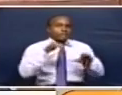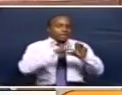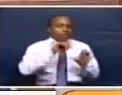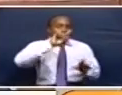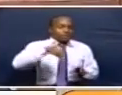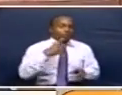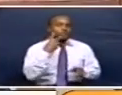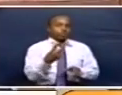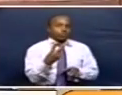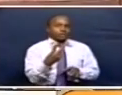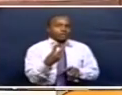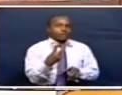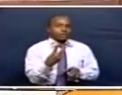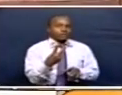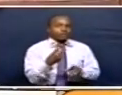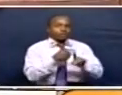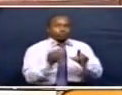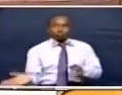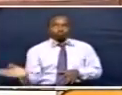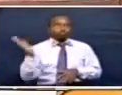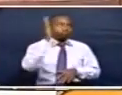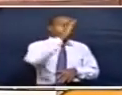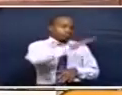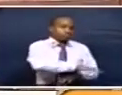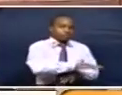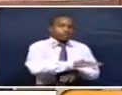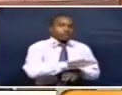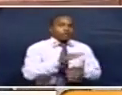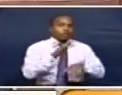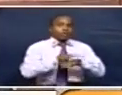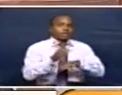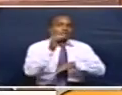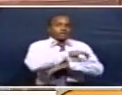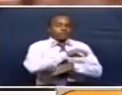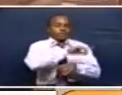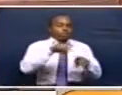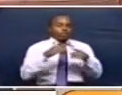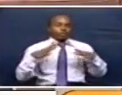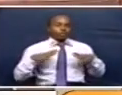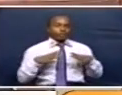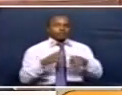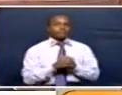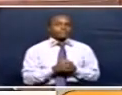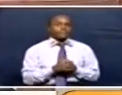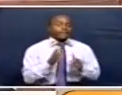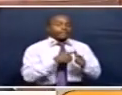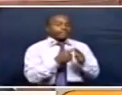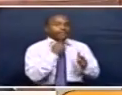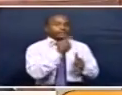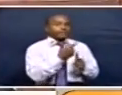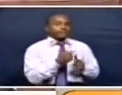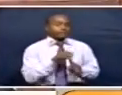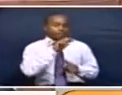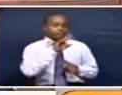polling stations, running from morning to evening on a day when everybody took a break. Then they say that Ovinyandeti,